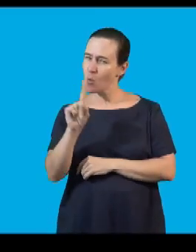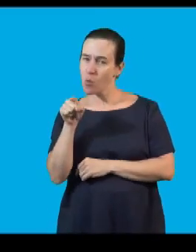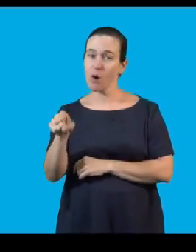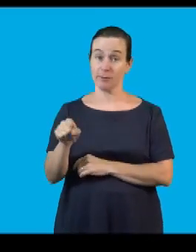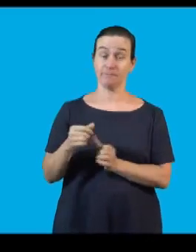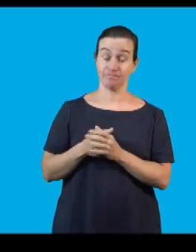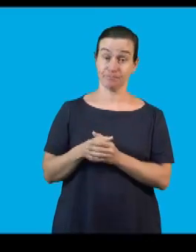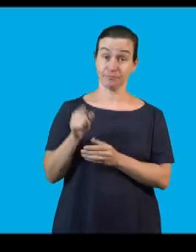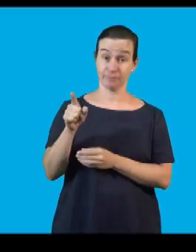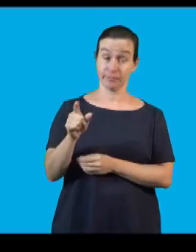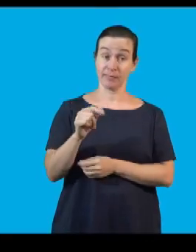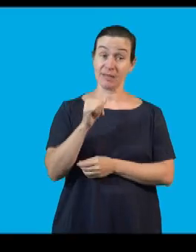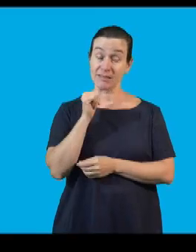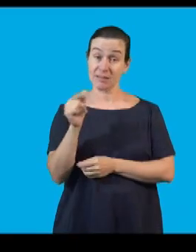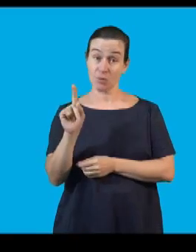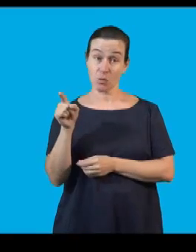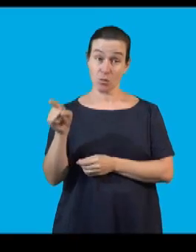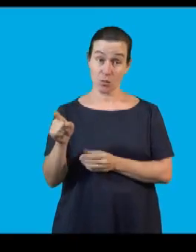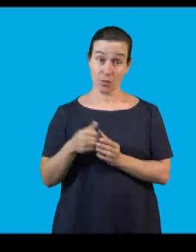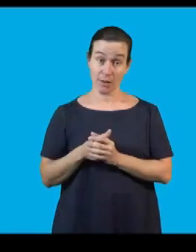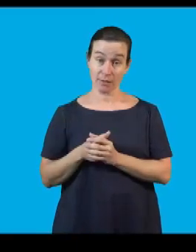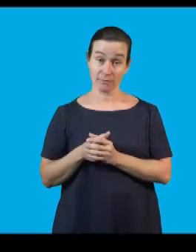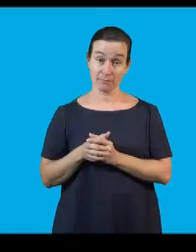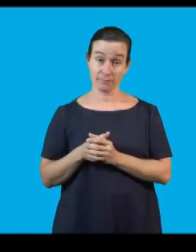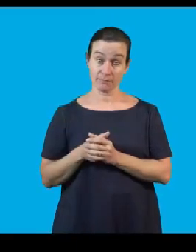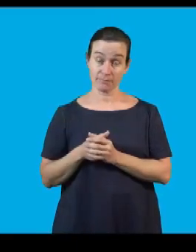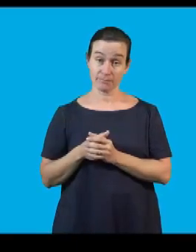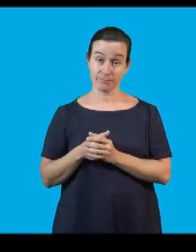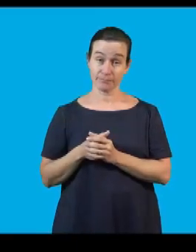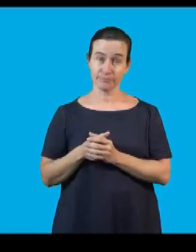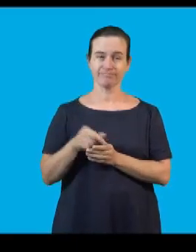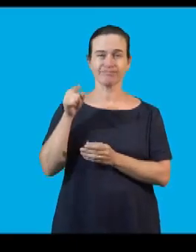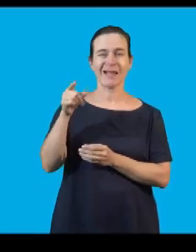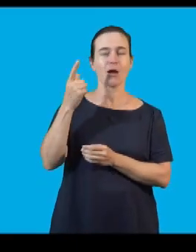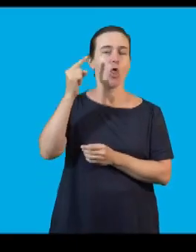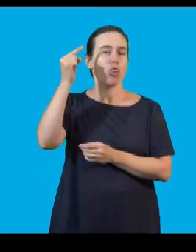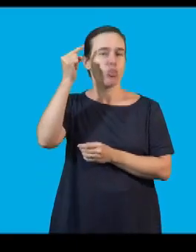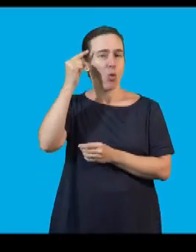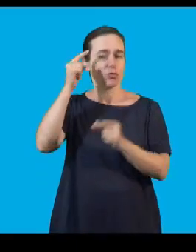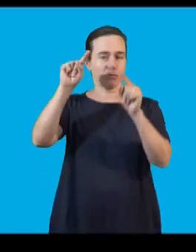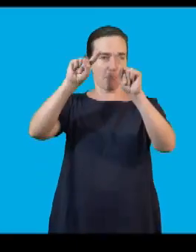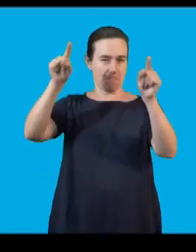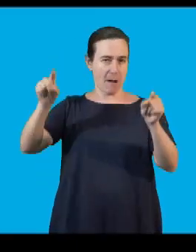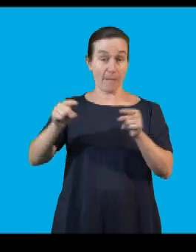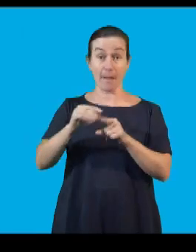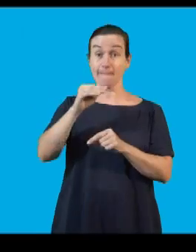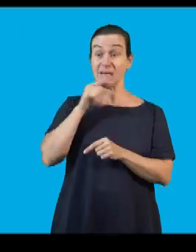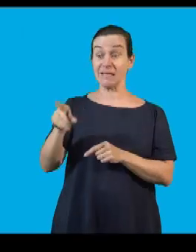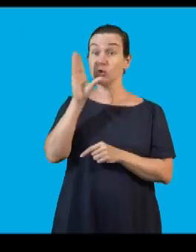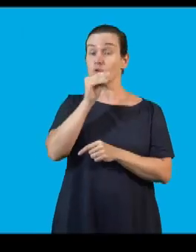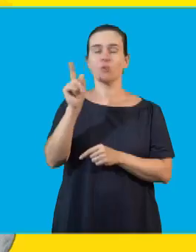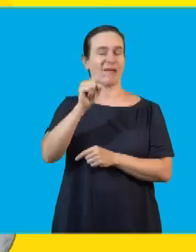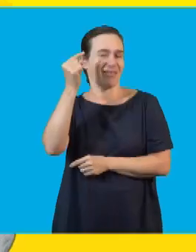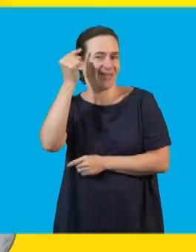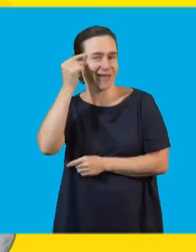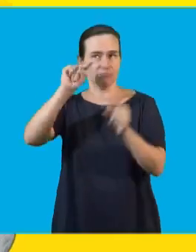all right? So in this instance, we call that a thought bubble. It's not something spoken,